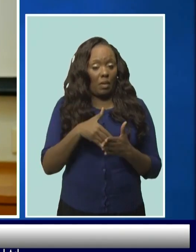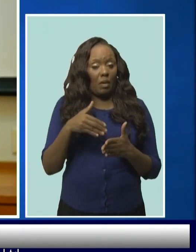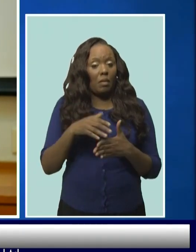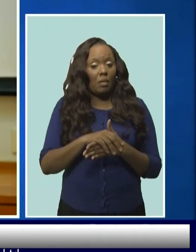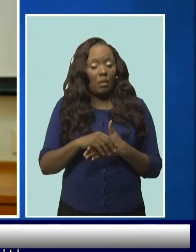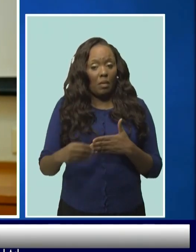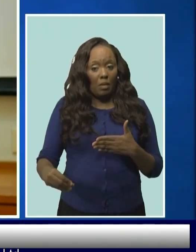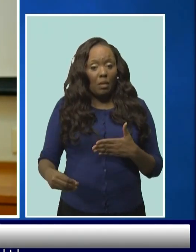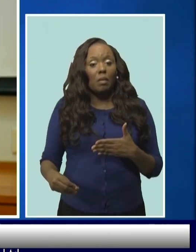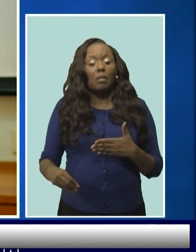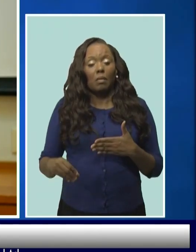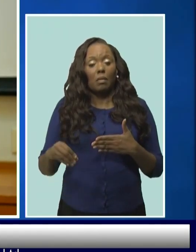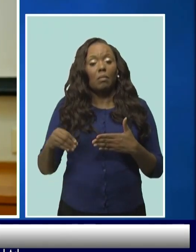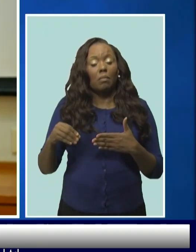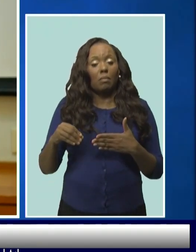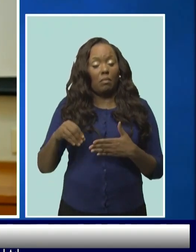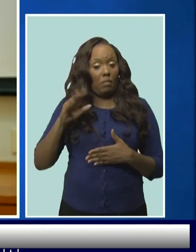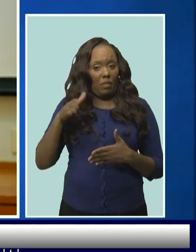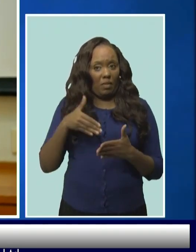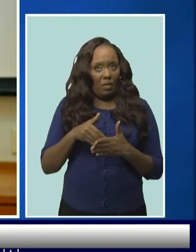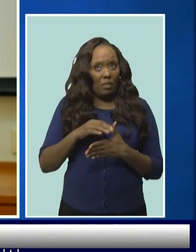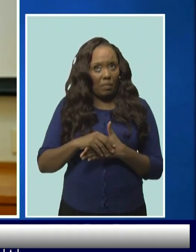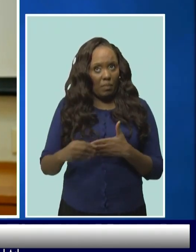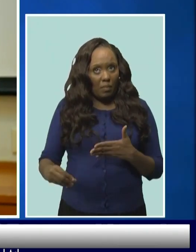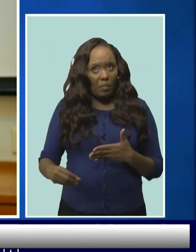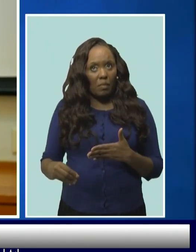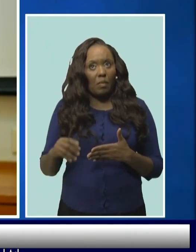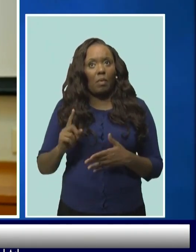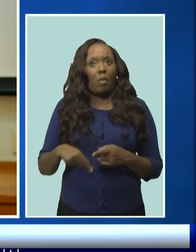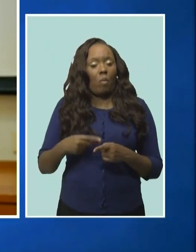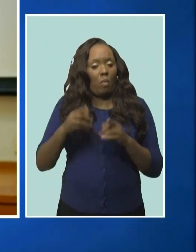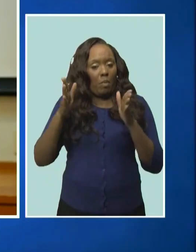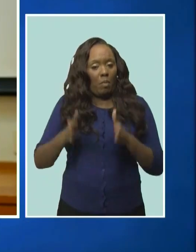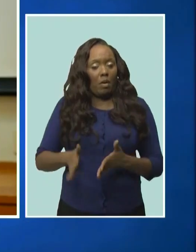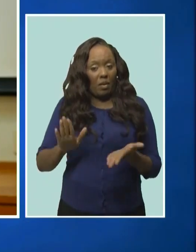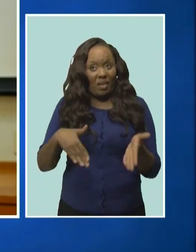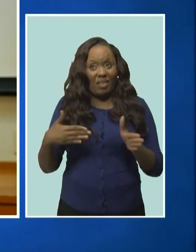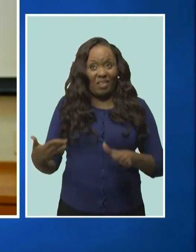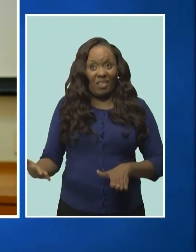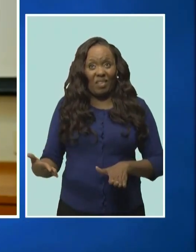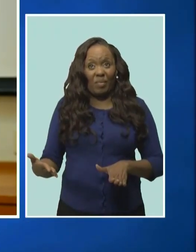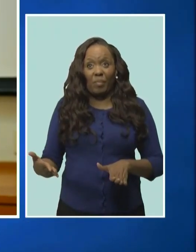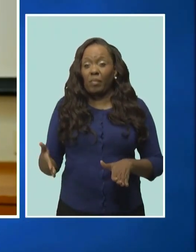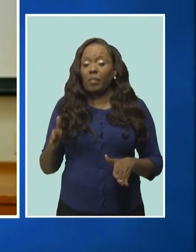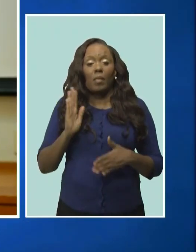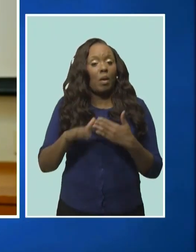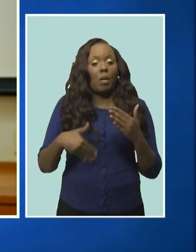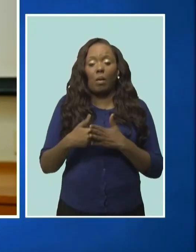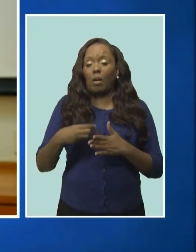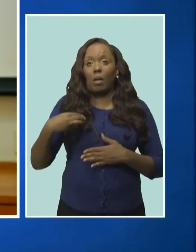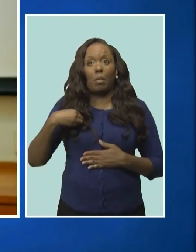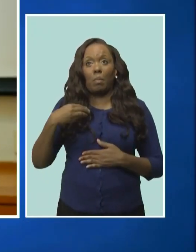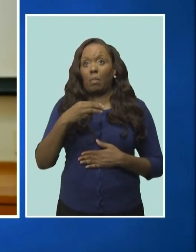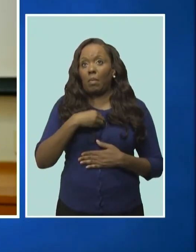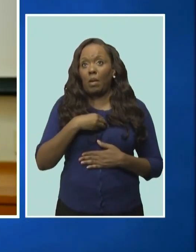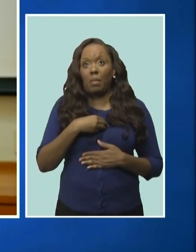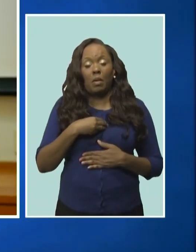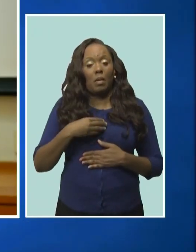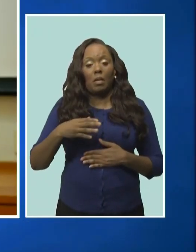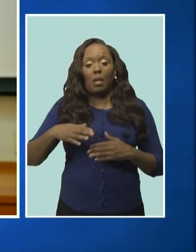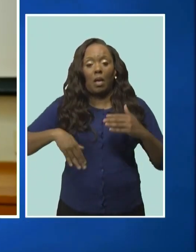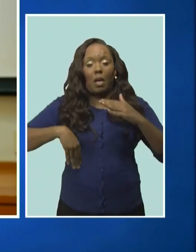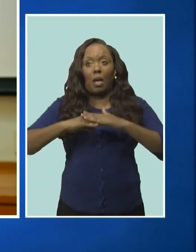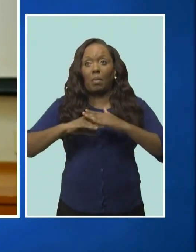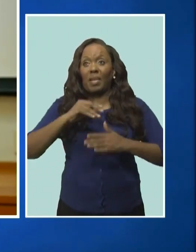event of death, and this is open to all members up to age